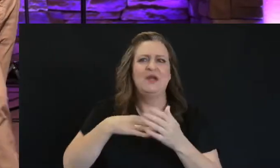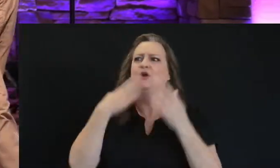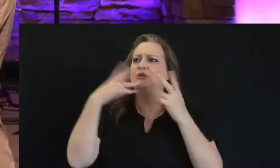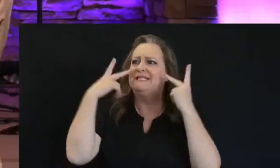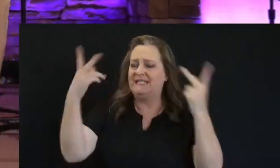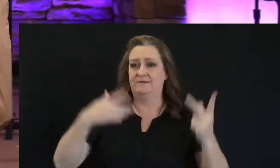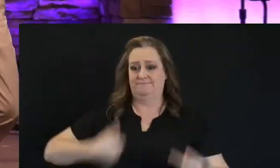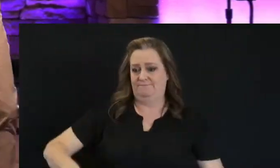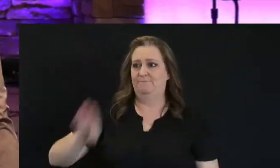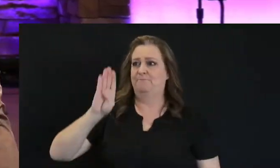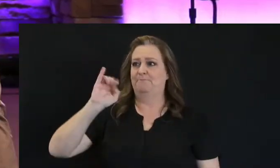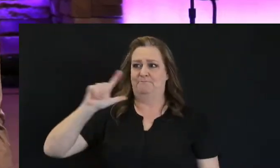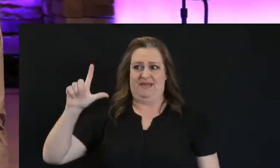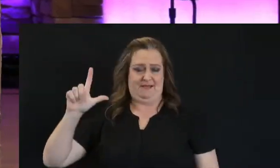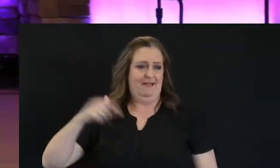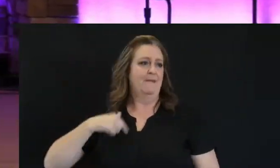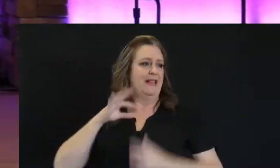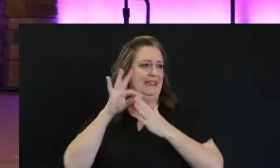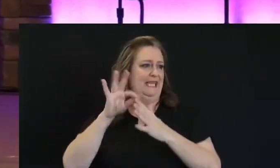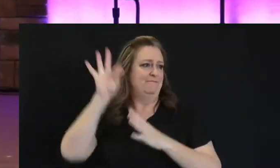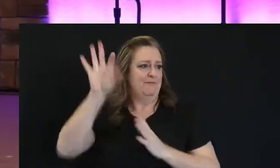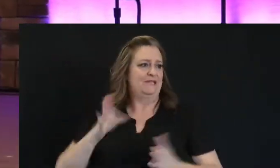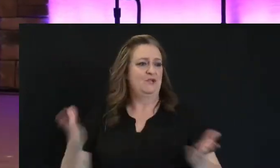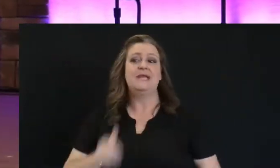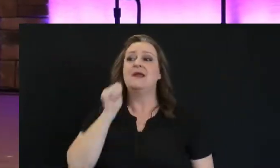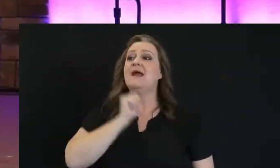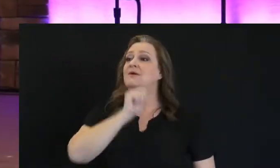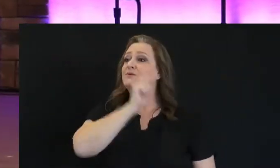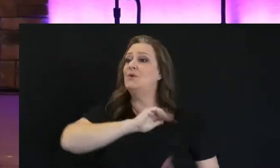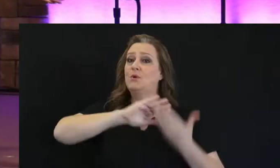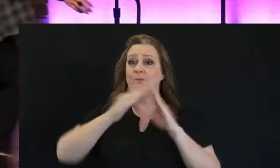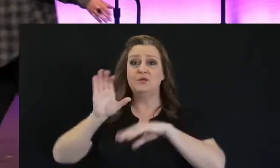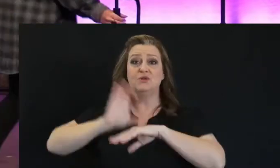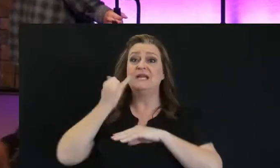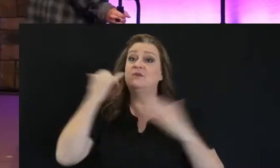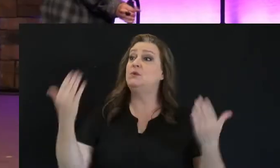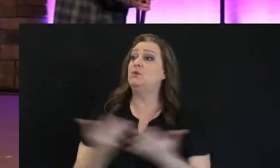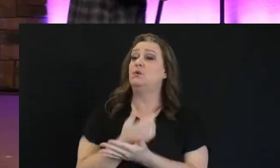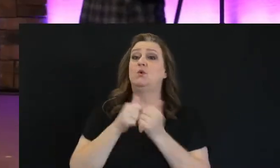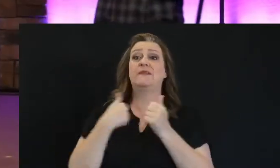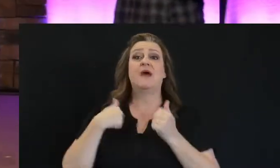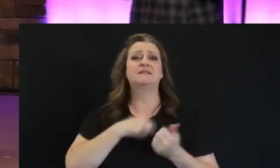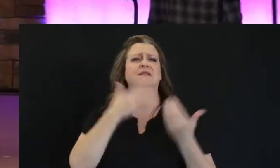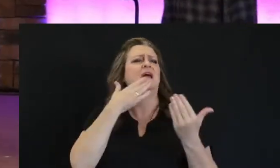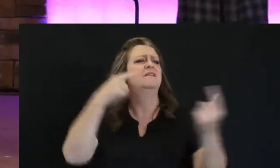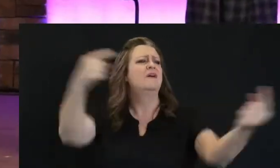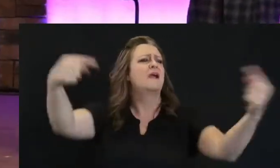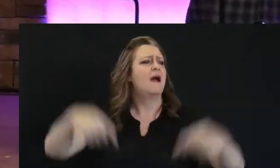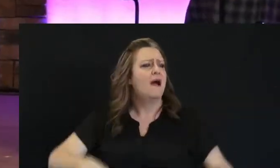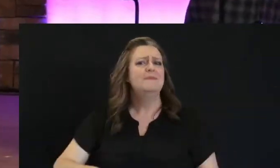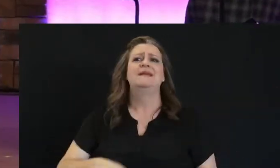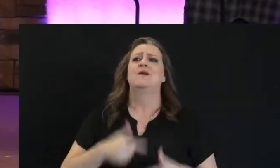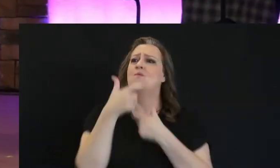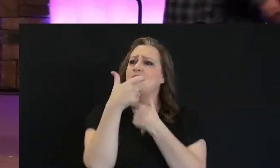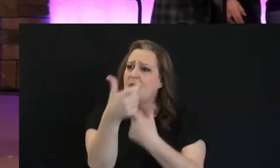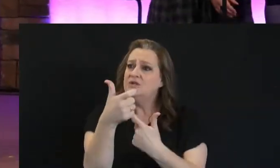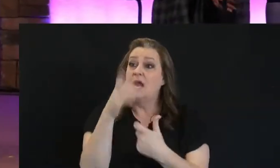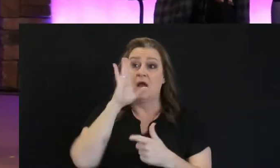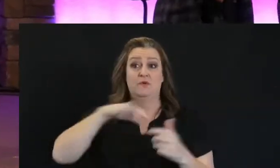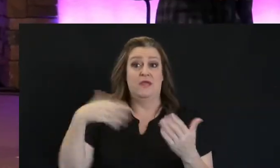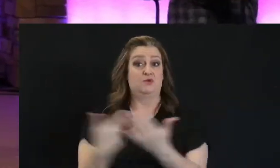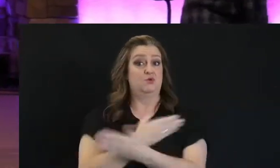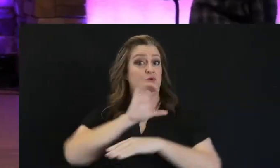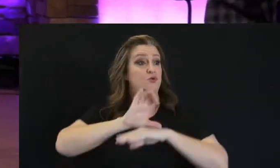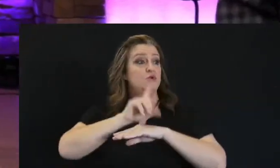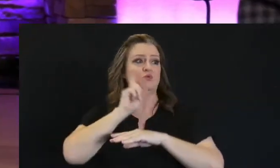name is Bill. I'm the lead pastor here at Arizona Community Church. If you're new with us, thank you so much for being here and checking us out. We know that coming to a new church